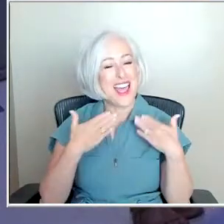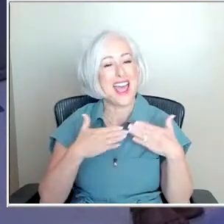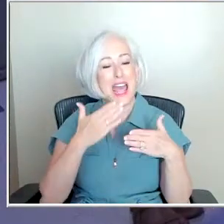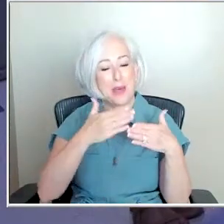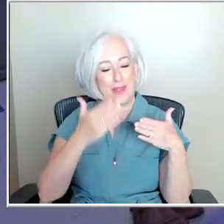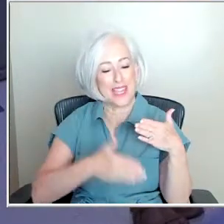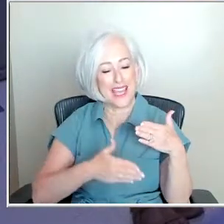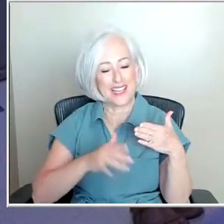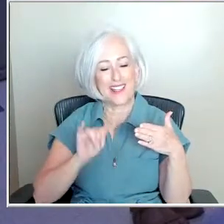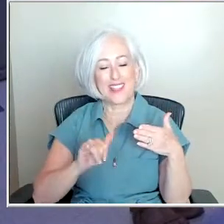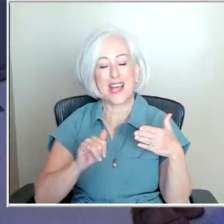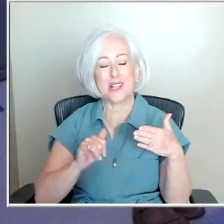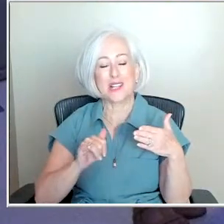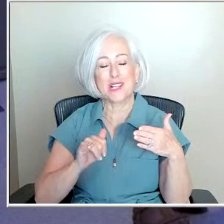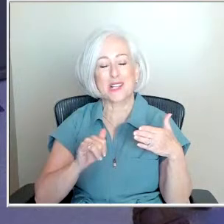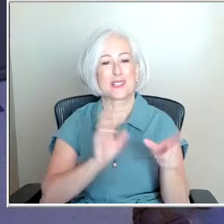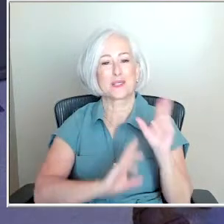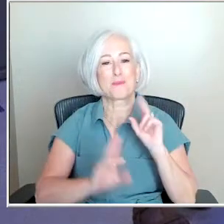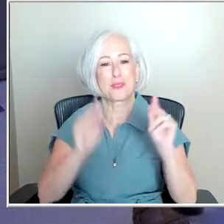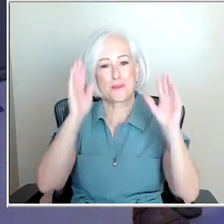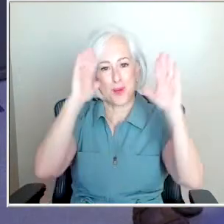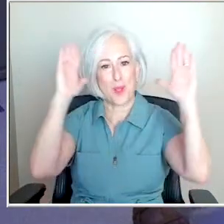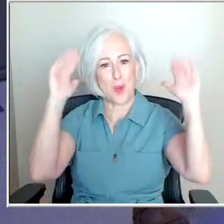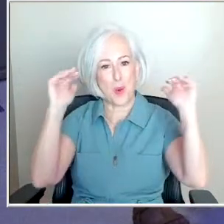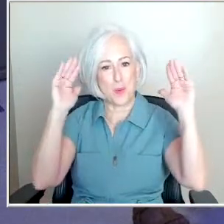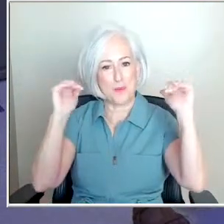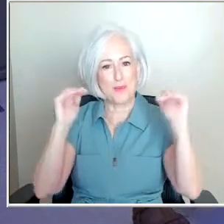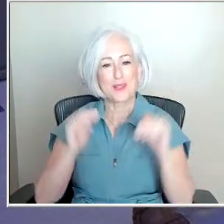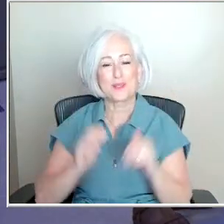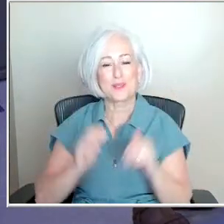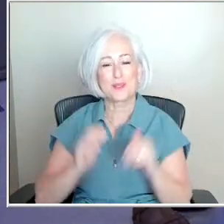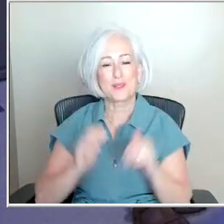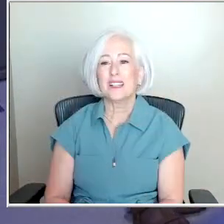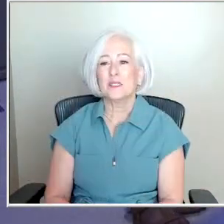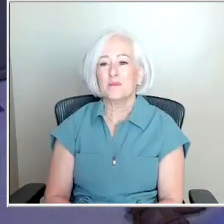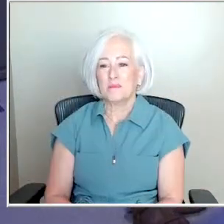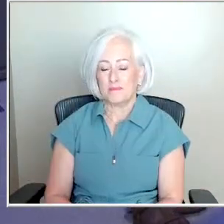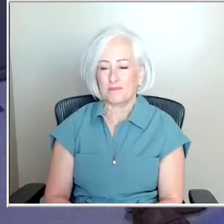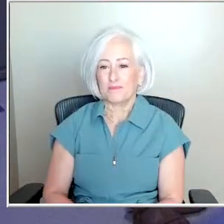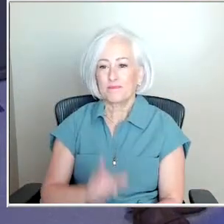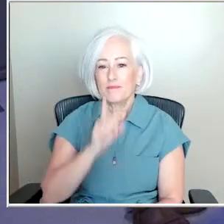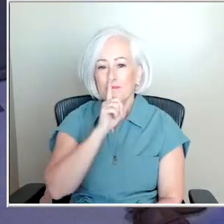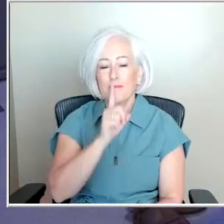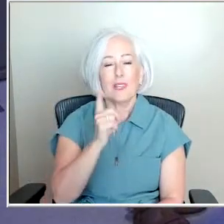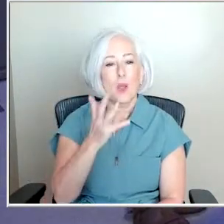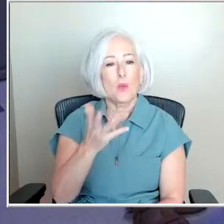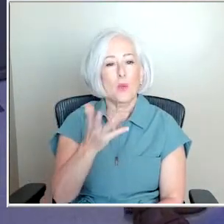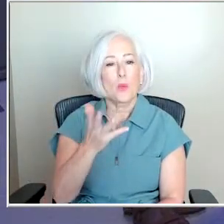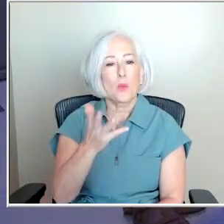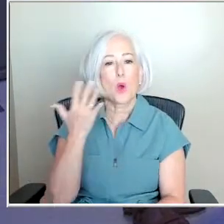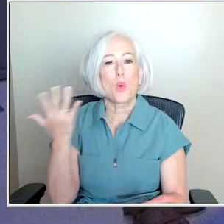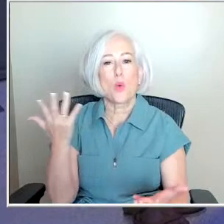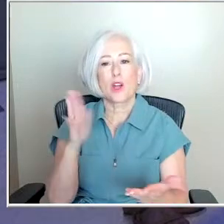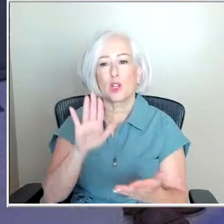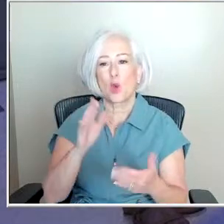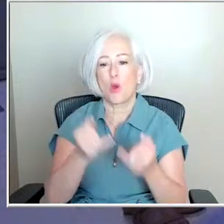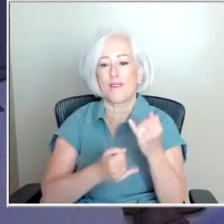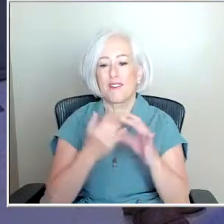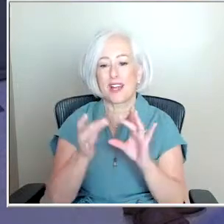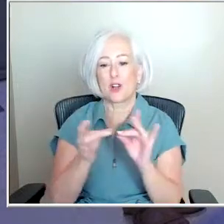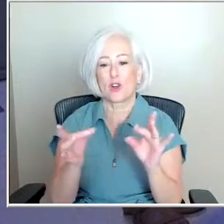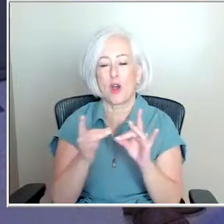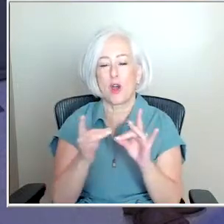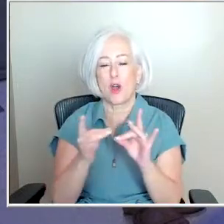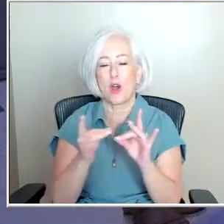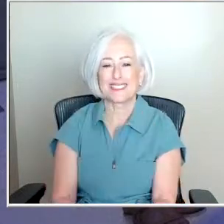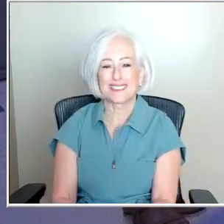people hope, and that's really what it's about. So we're going to get. I really want to know what the takeaway is today. And Dr. Yacoub, I'll let you get us started. What do you want people to